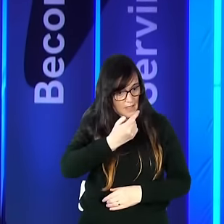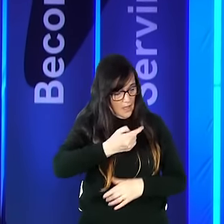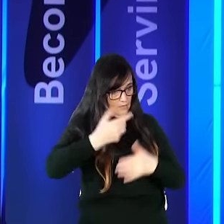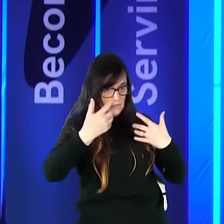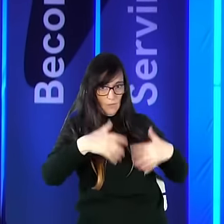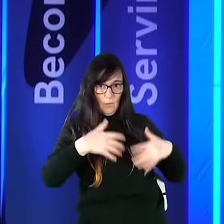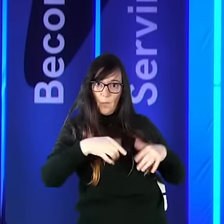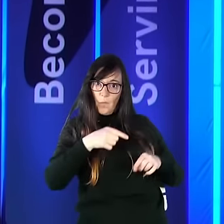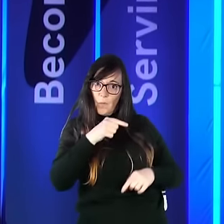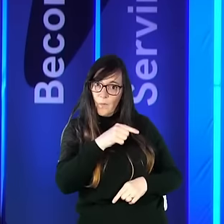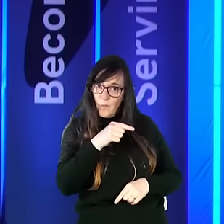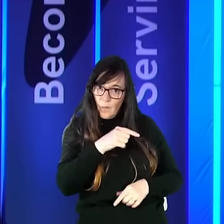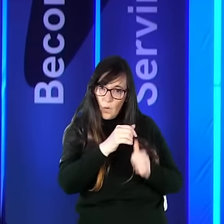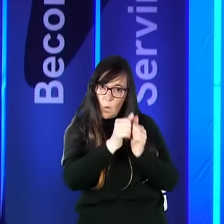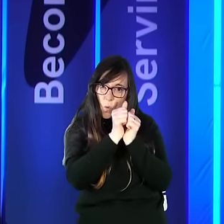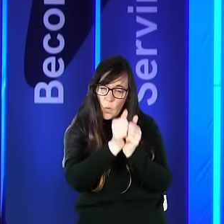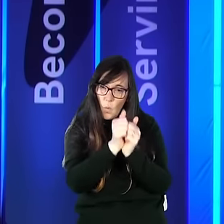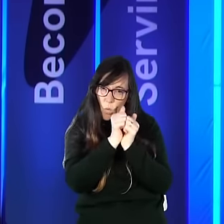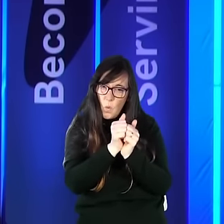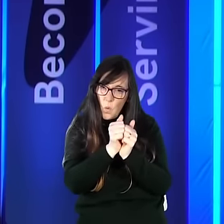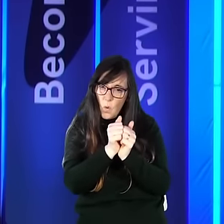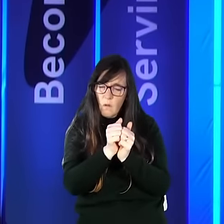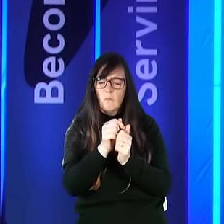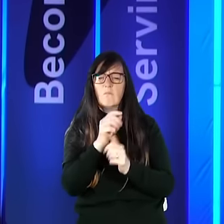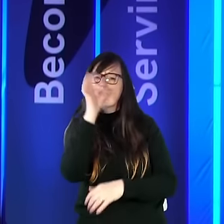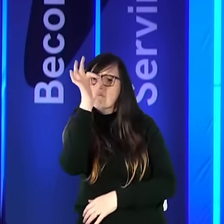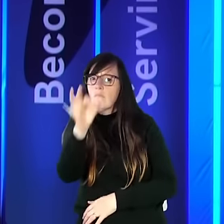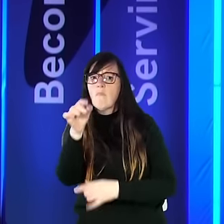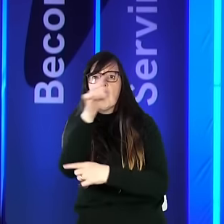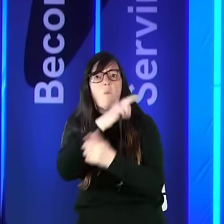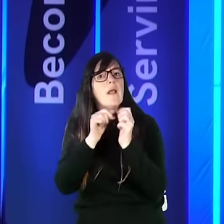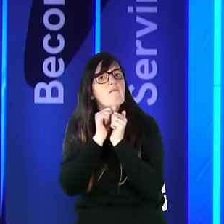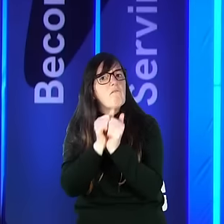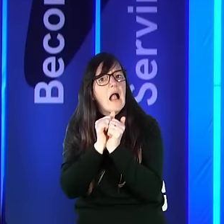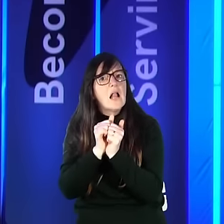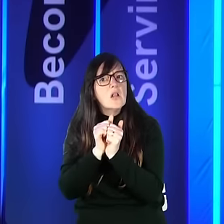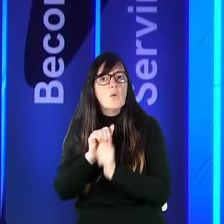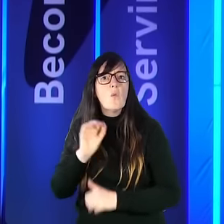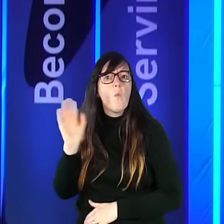Brothers and sisters, is that how we value the people all around us?